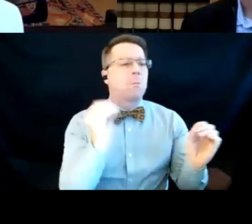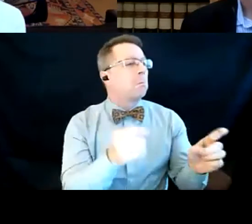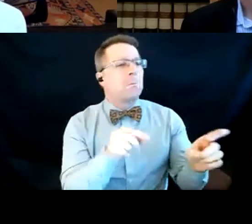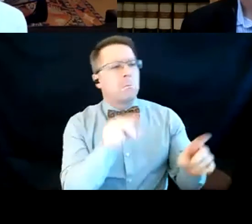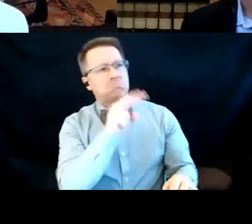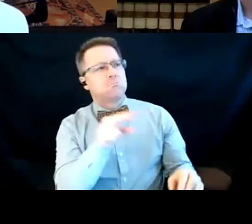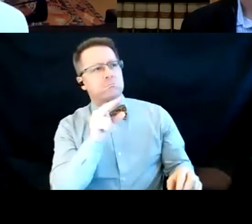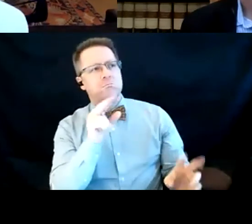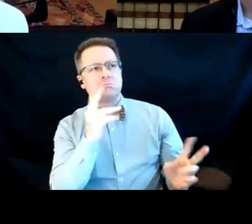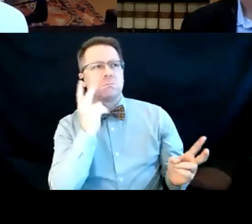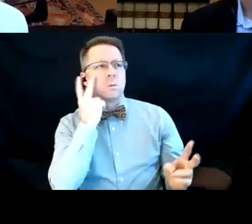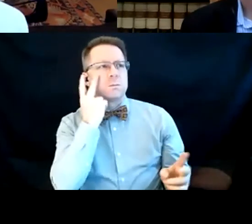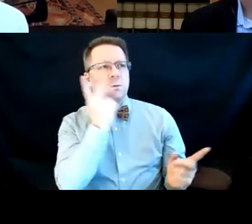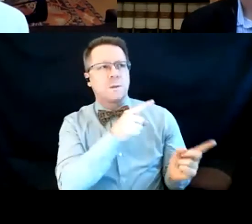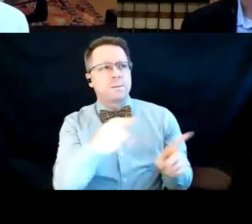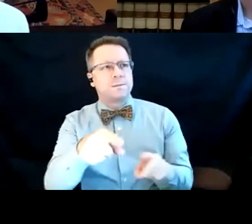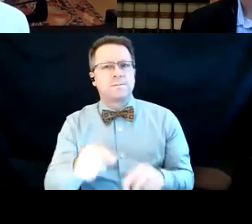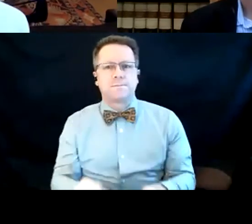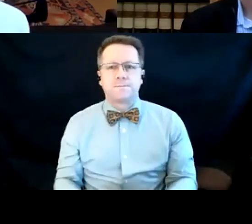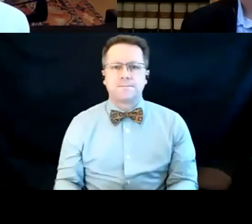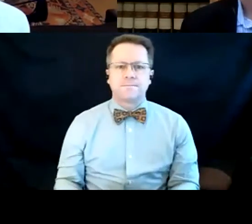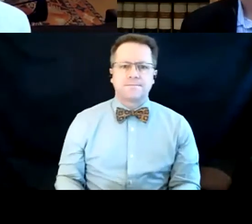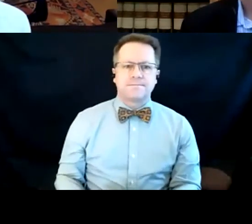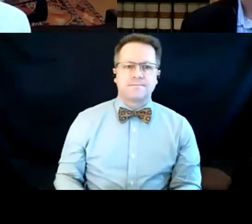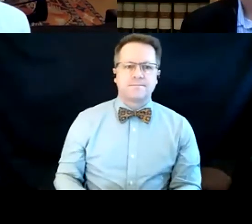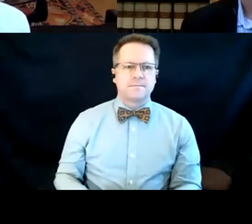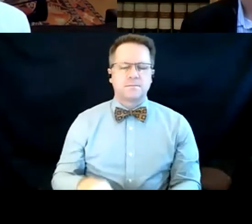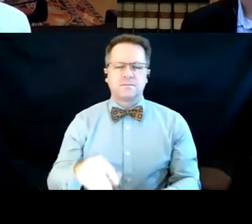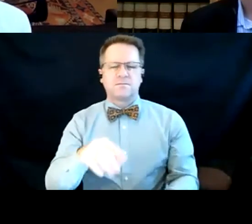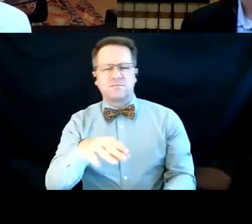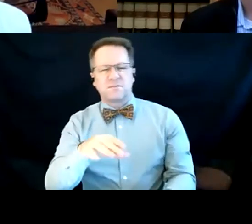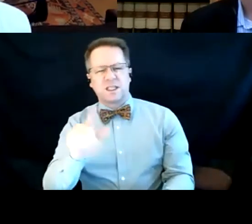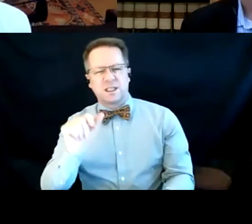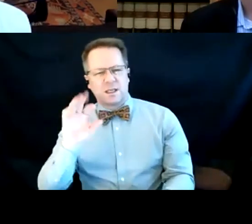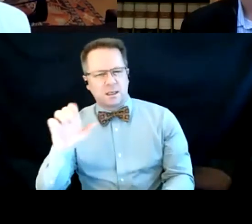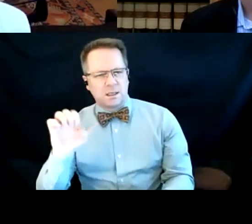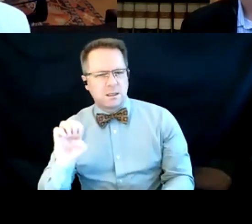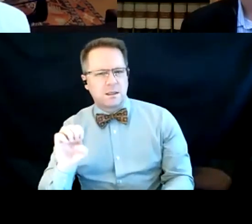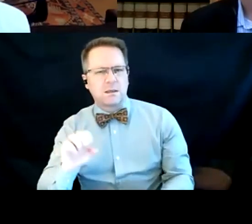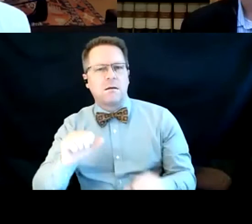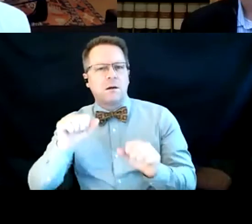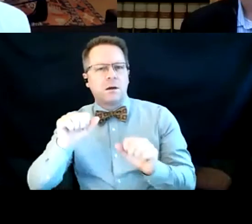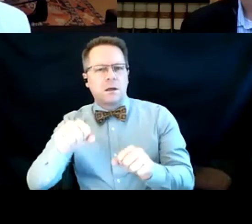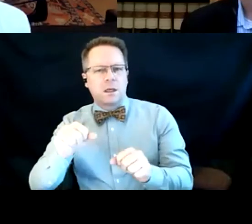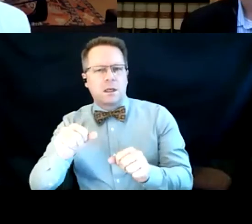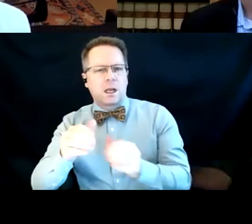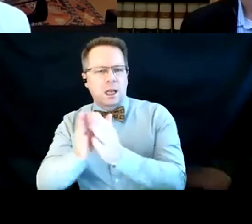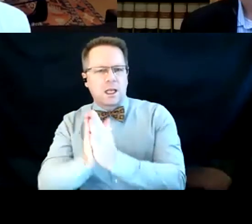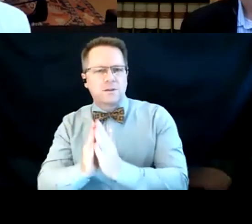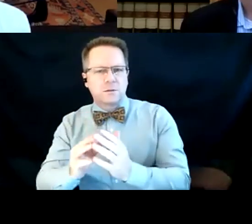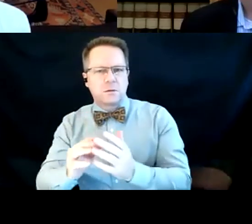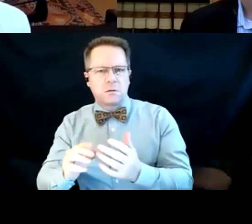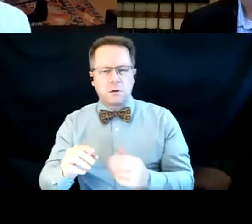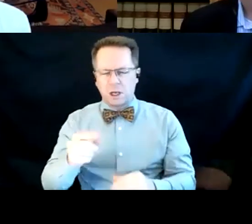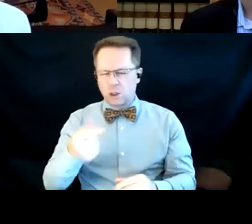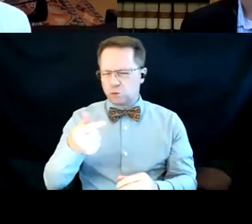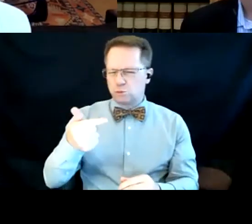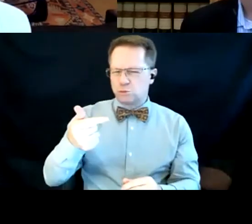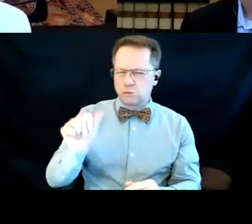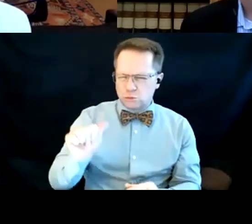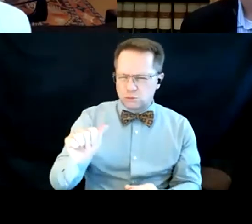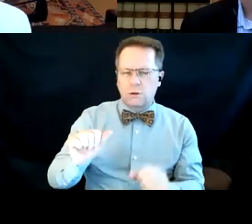can you quickly answer Norma S.'s question about, are there ways that the Biden administration can protect voting rights, or is any